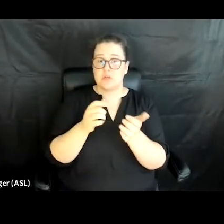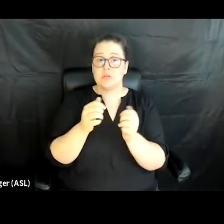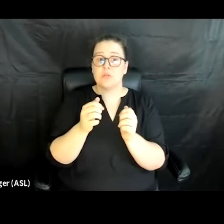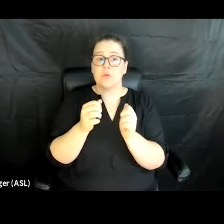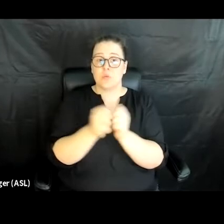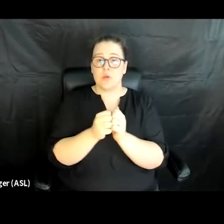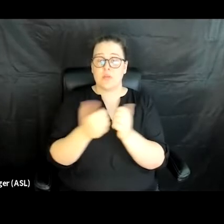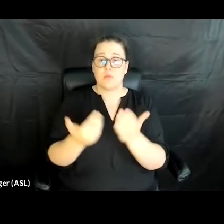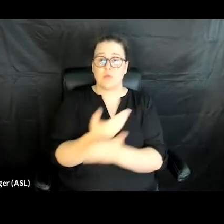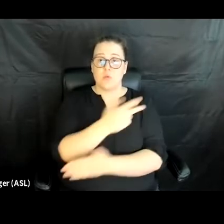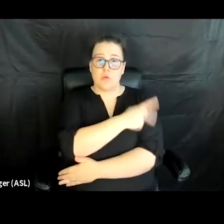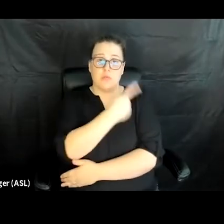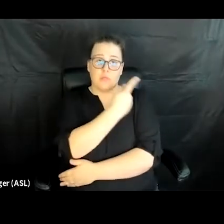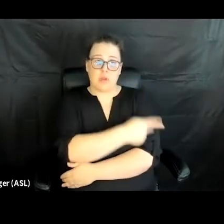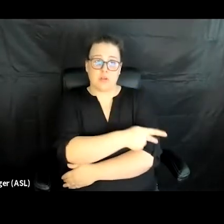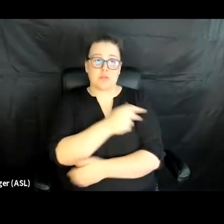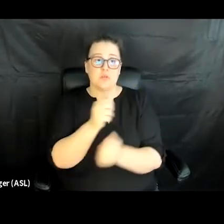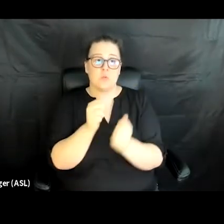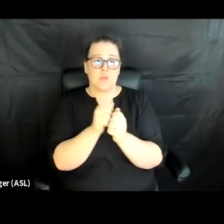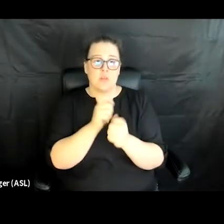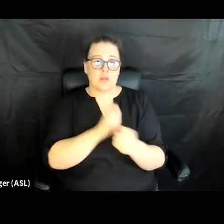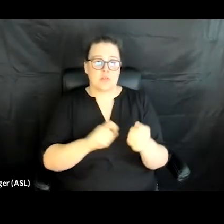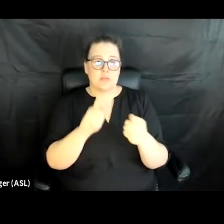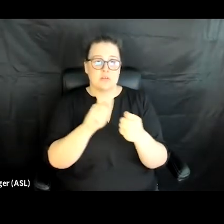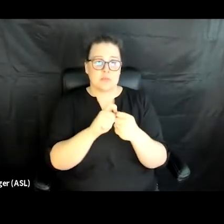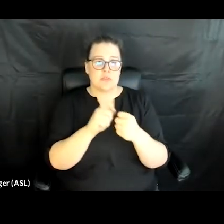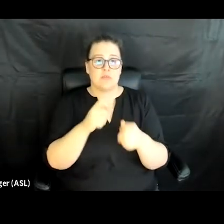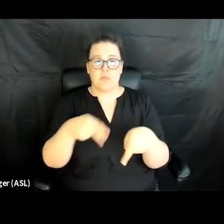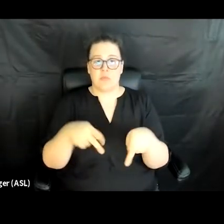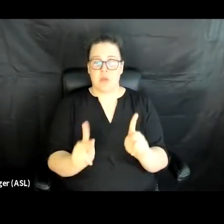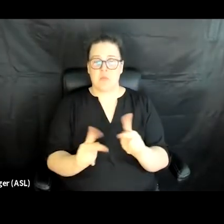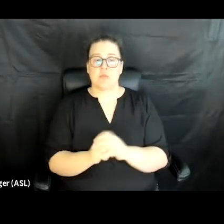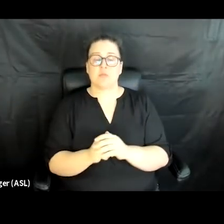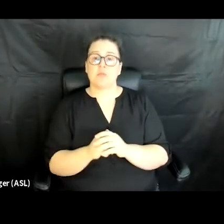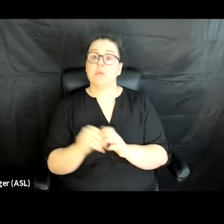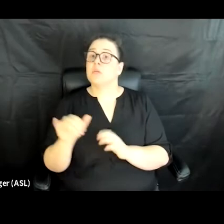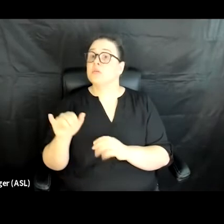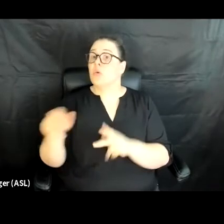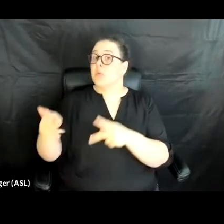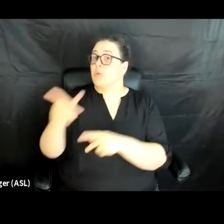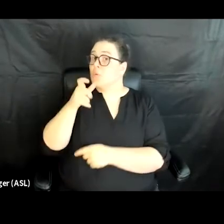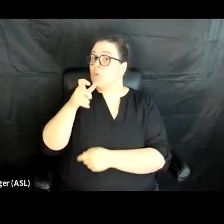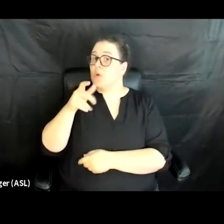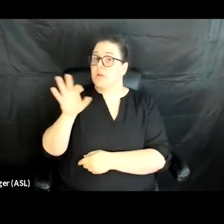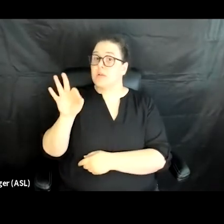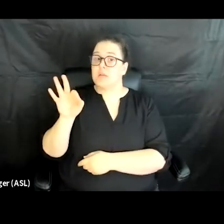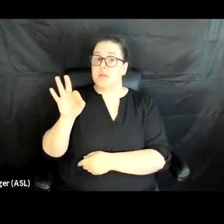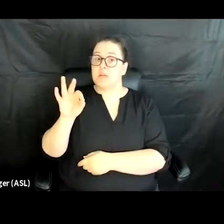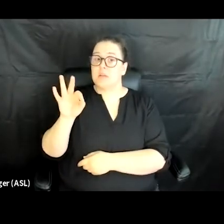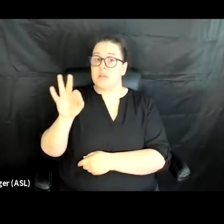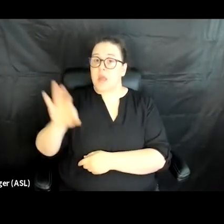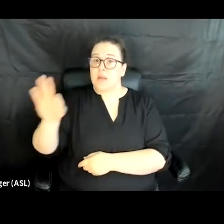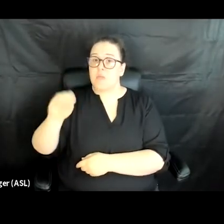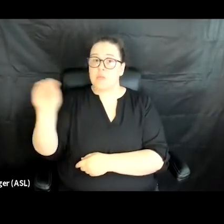with a particular payment type. So virtually, we're up over 99%, 90% for